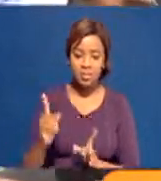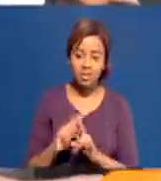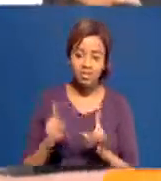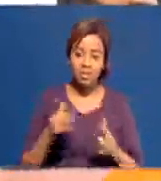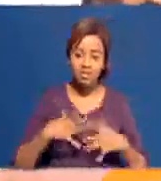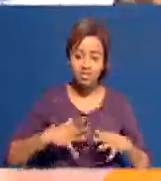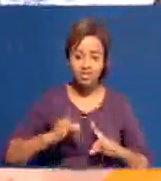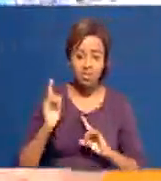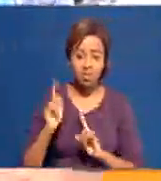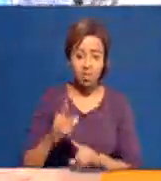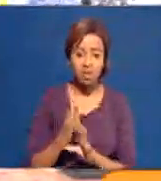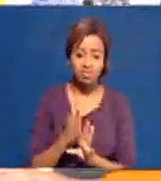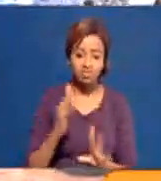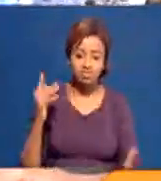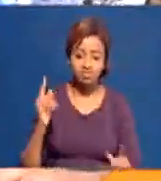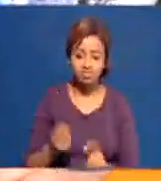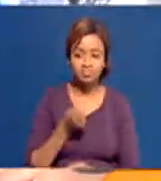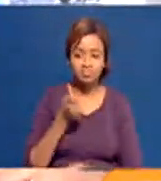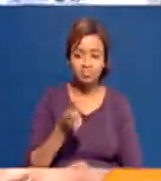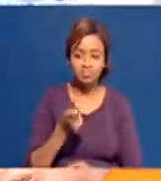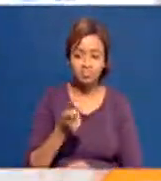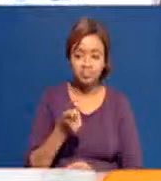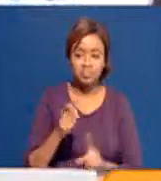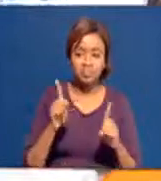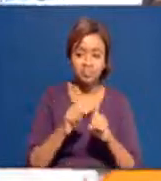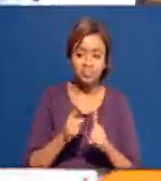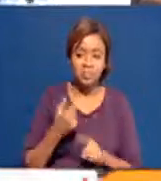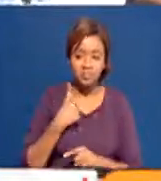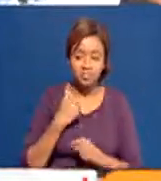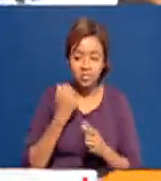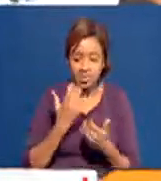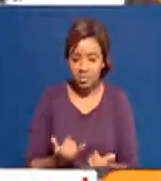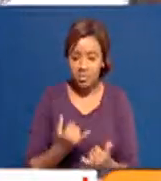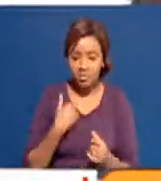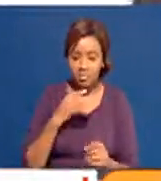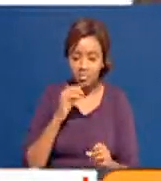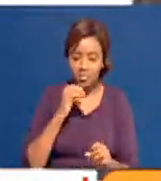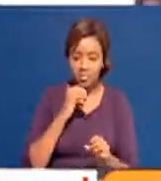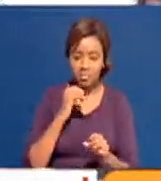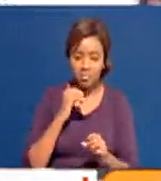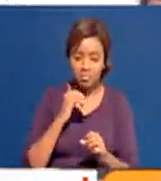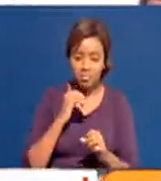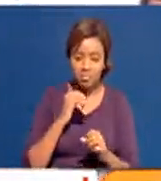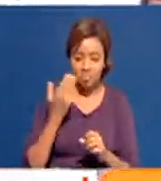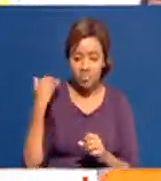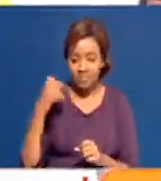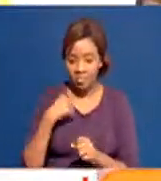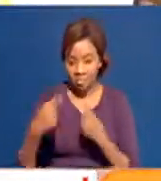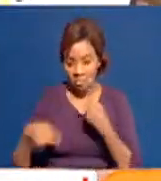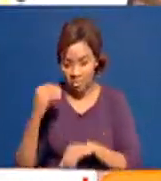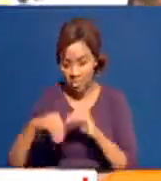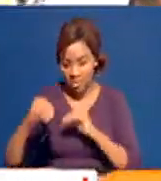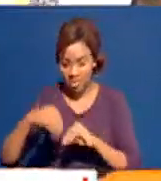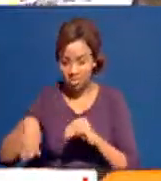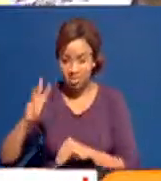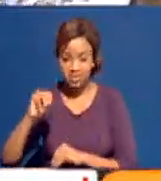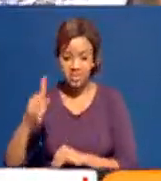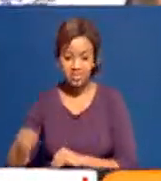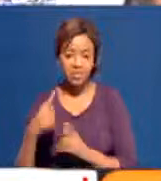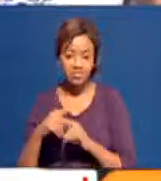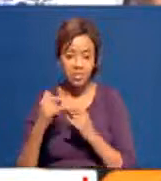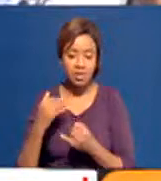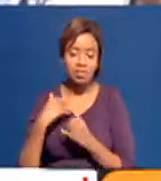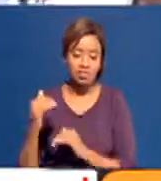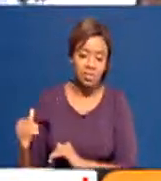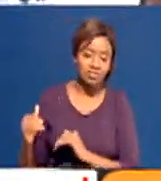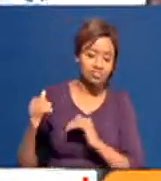kabisa. Couple of terms before I joined the National Executive as the CS for Defense, and I'm excited, and I